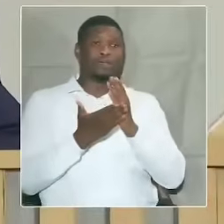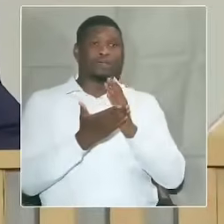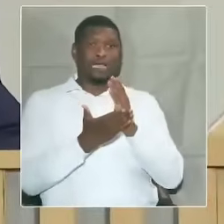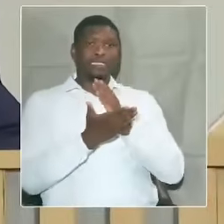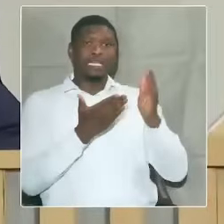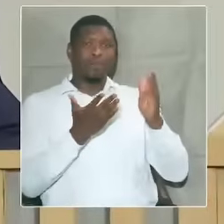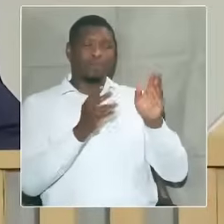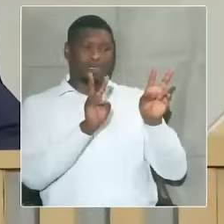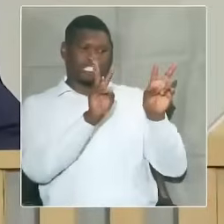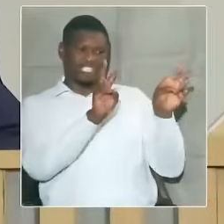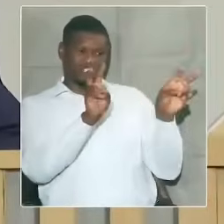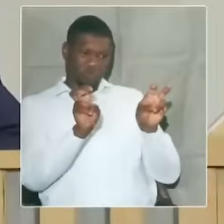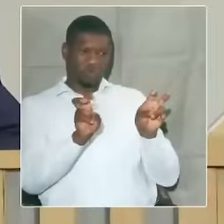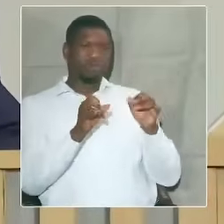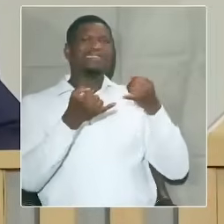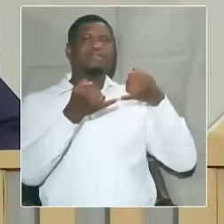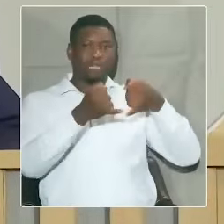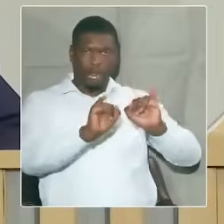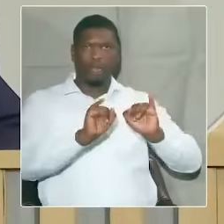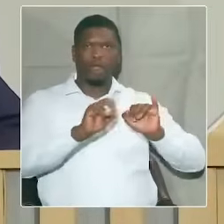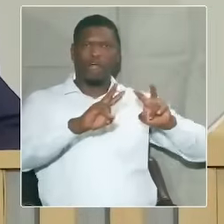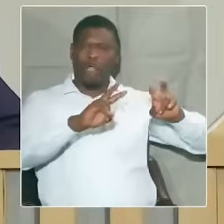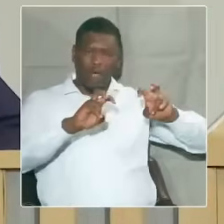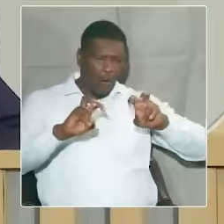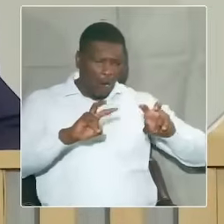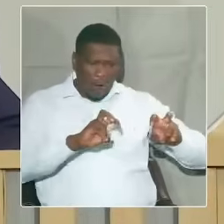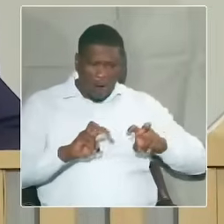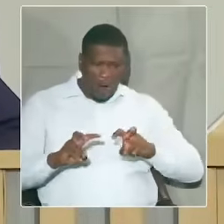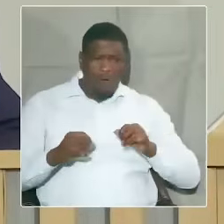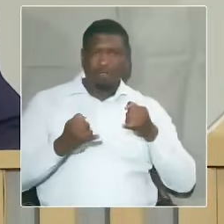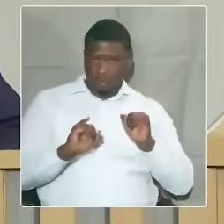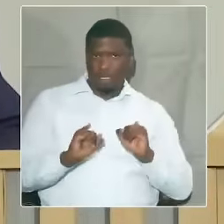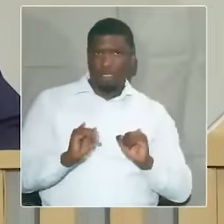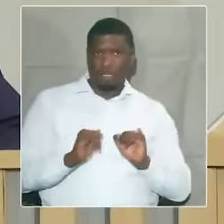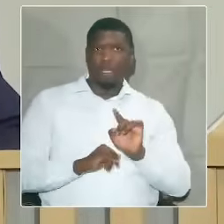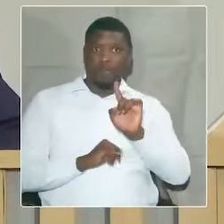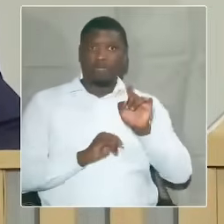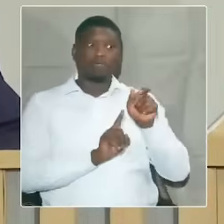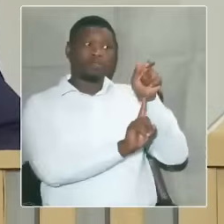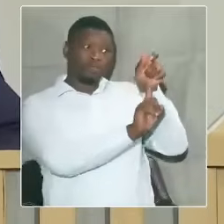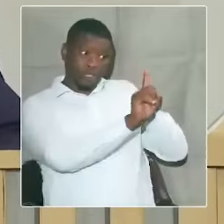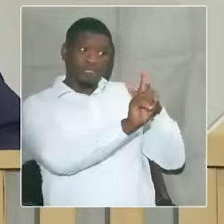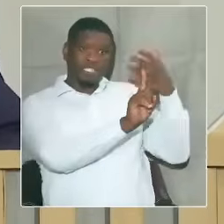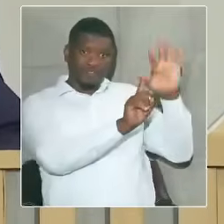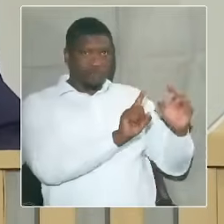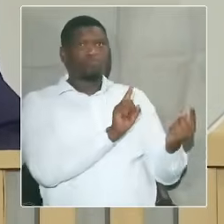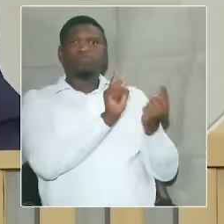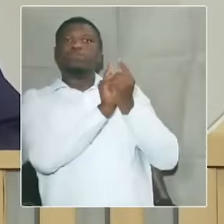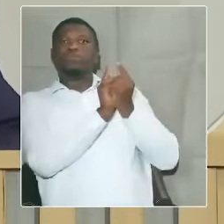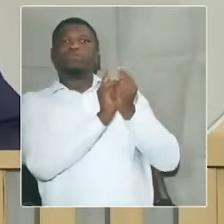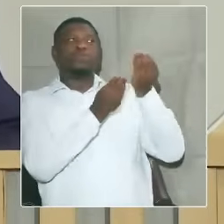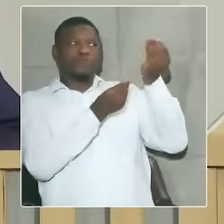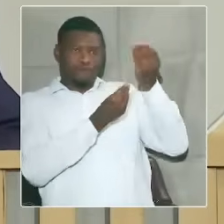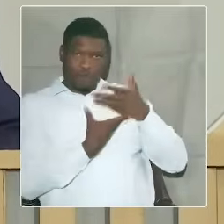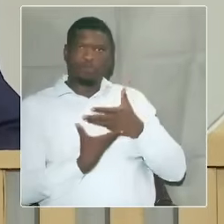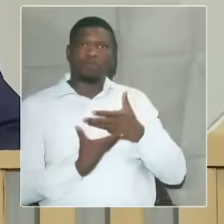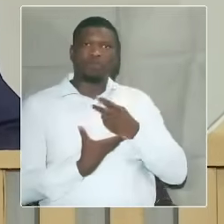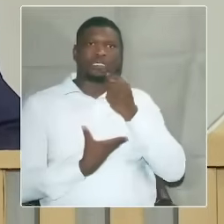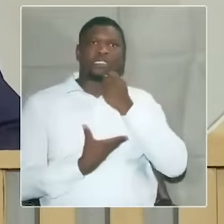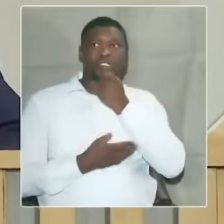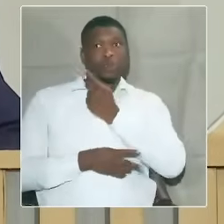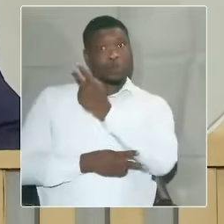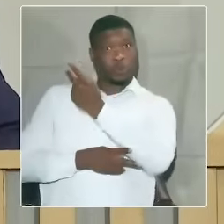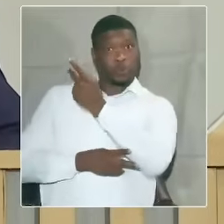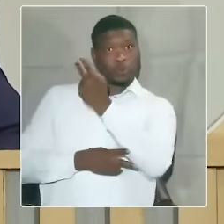Okay. Yeah, the matters around this, they are still under investigation. But, well, the person